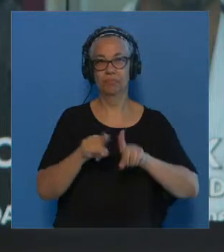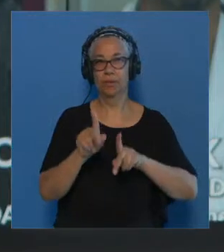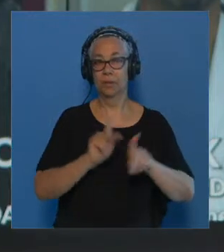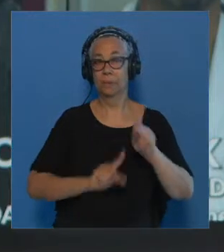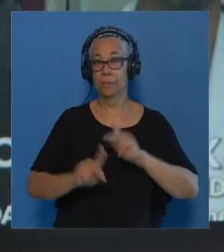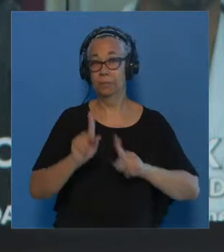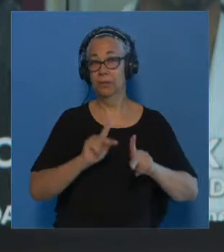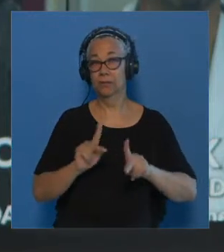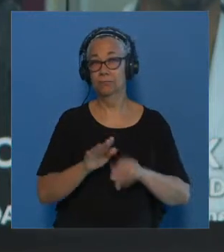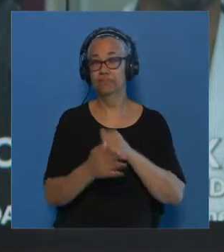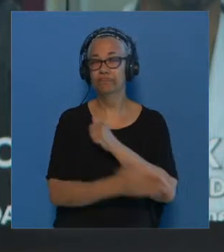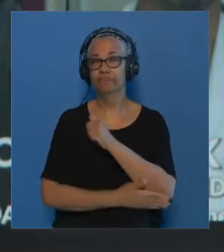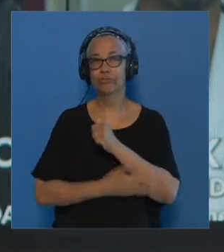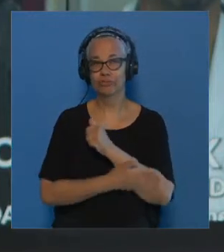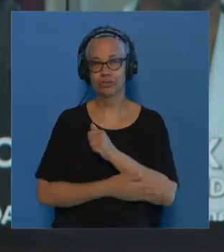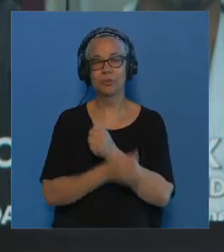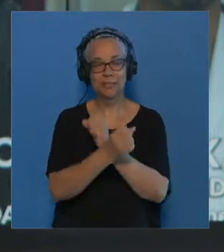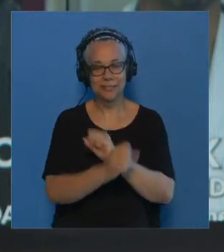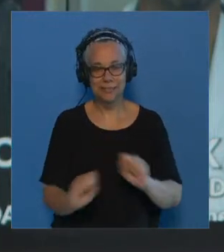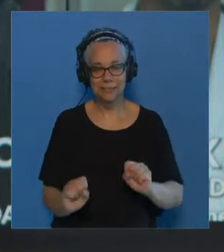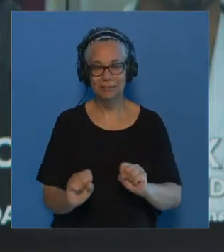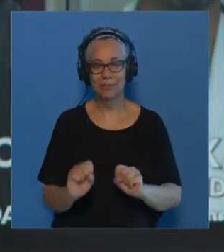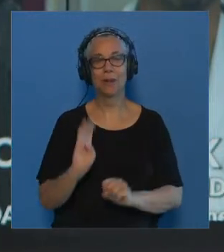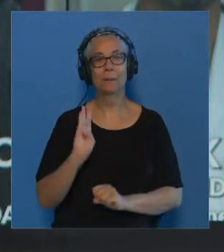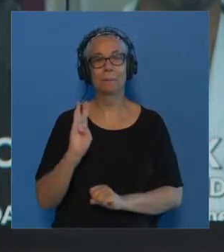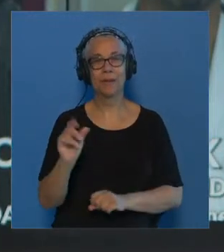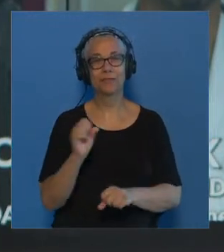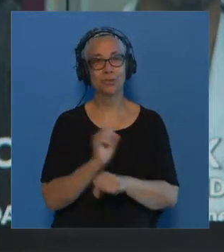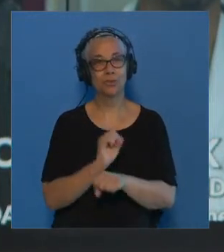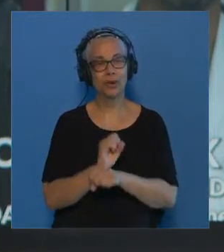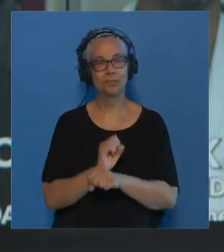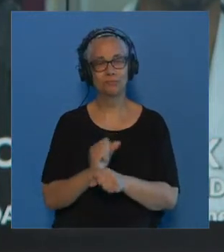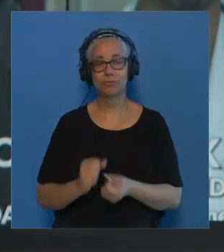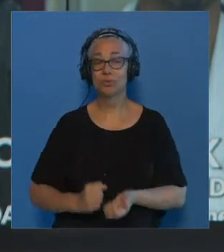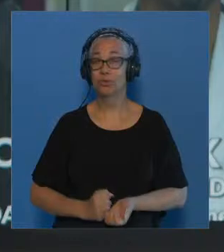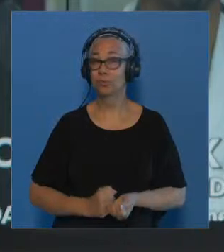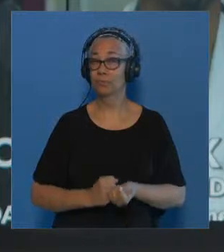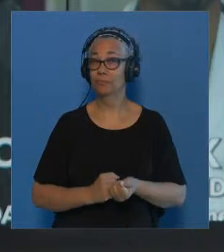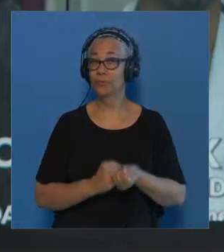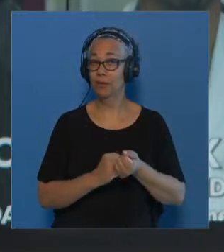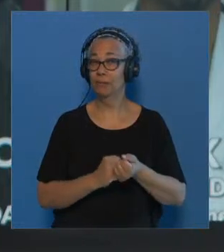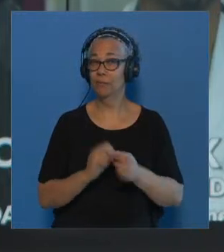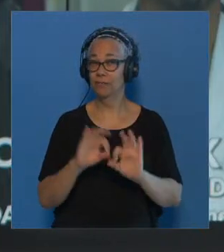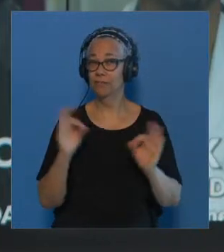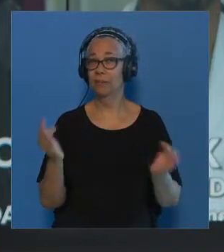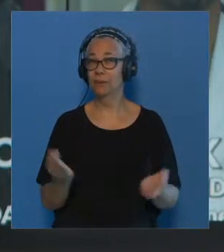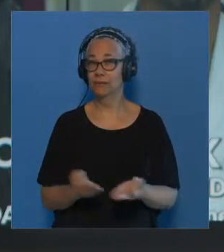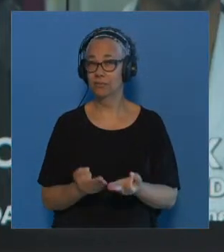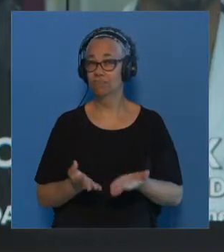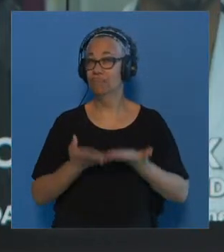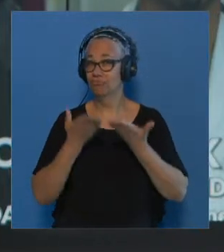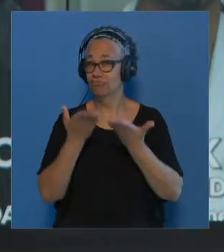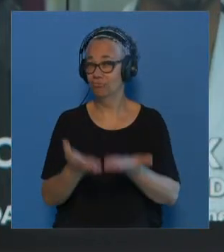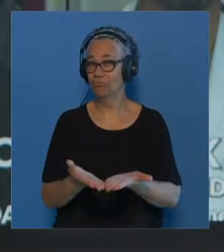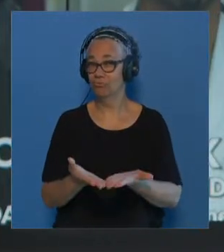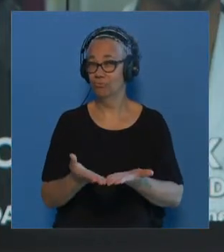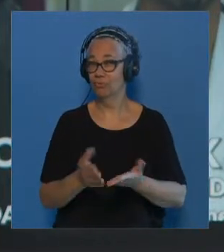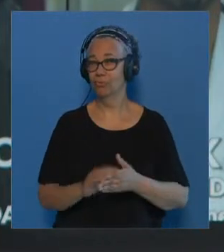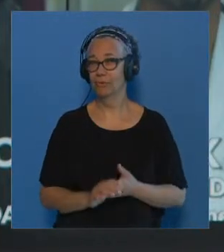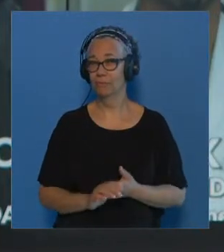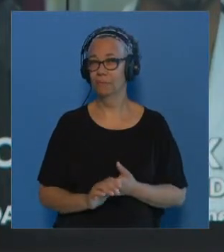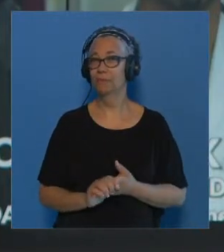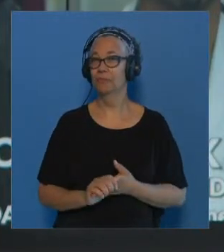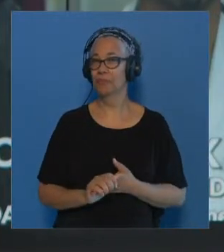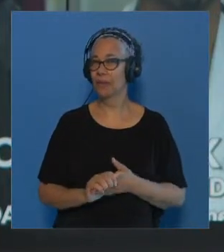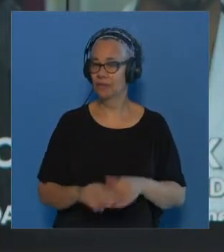get safely back to work to provide for their families. Since we have opened the airport to scheduled